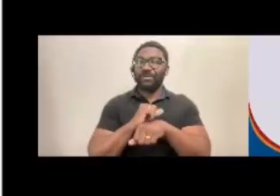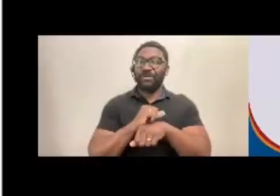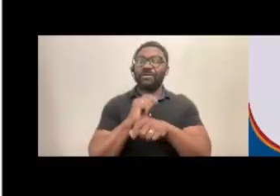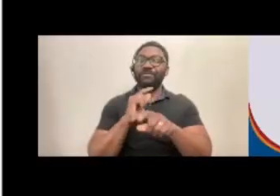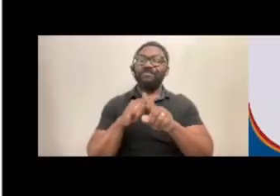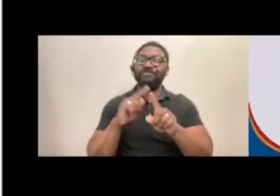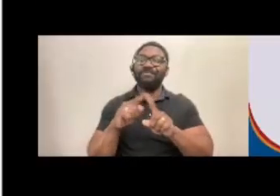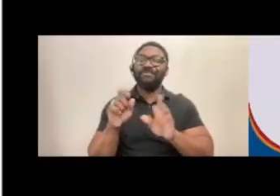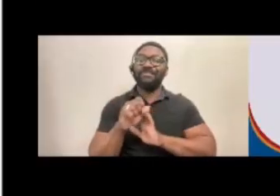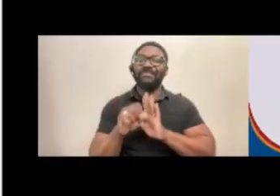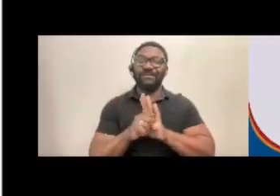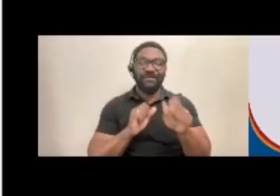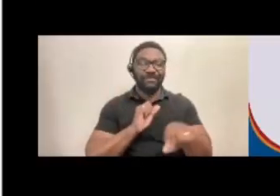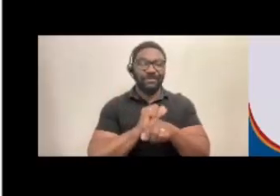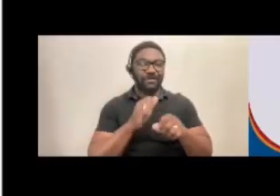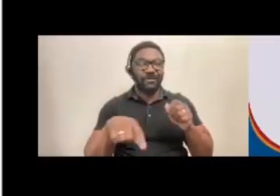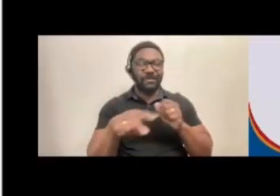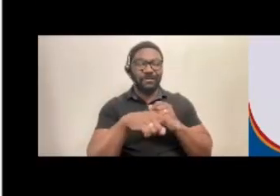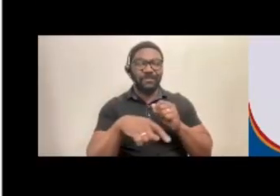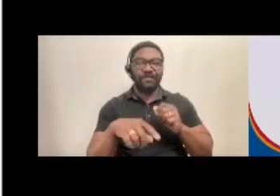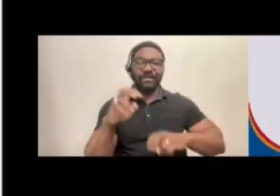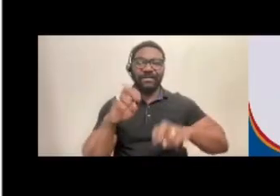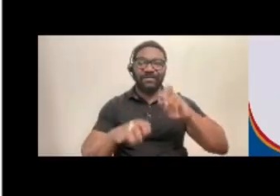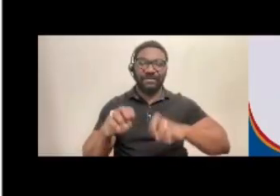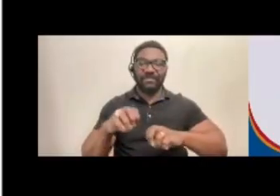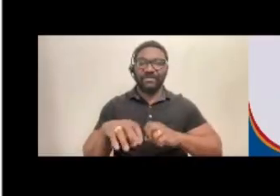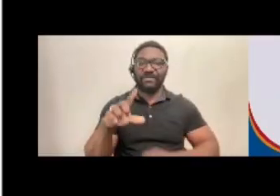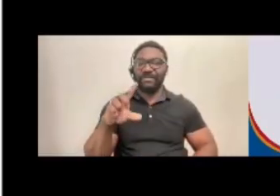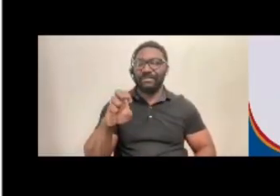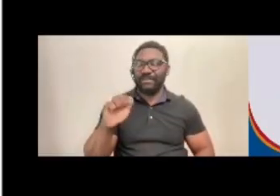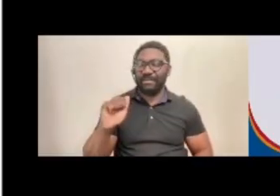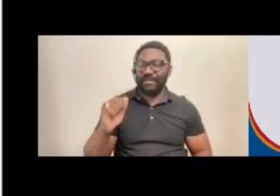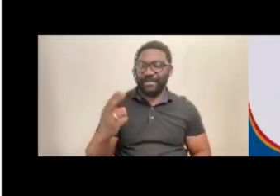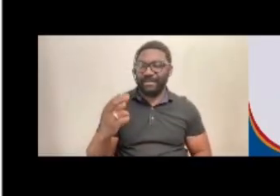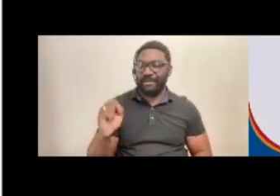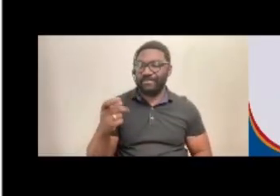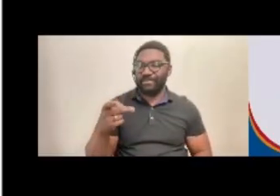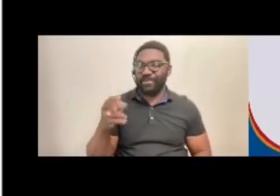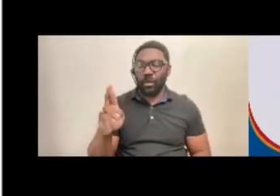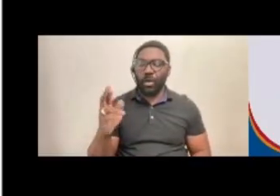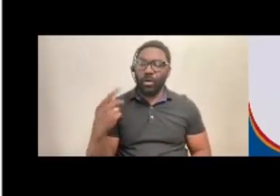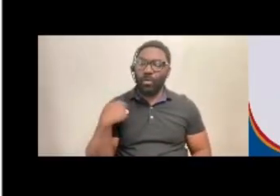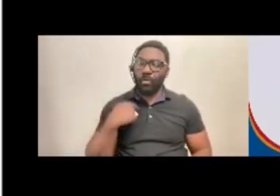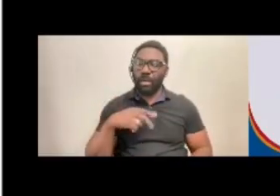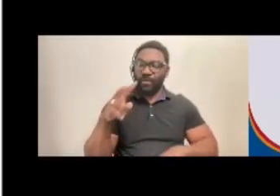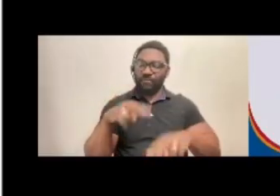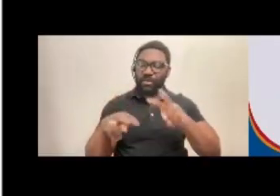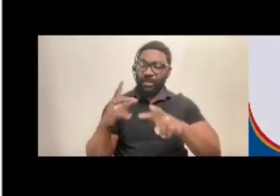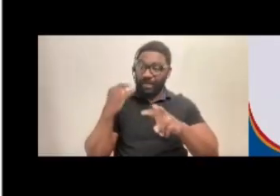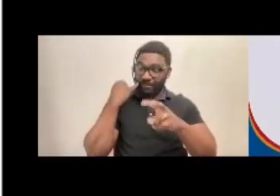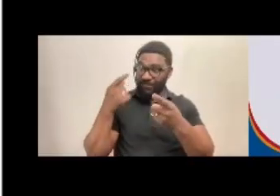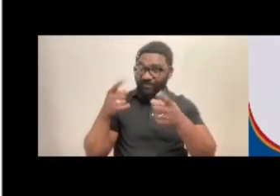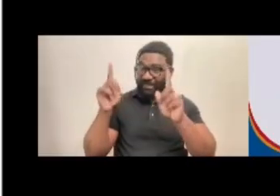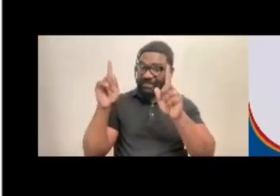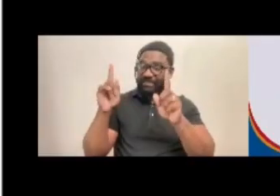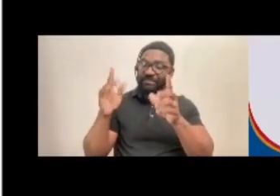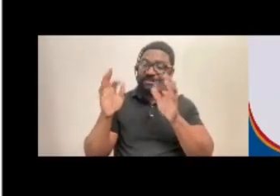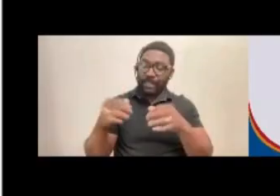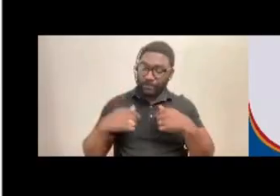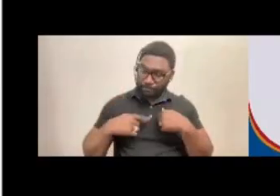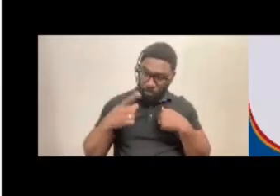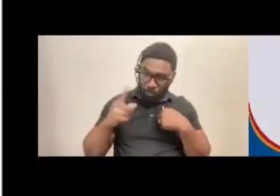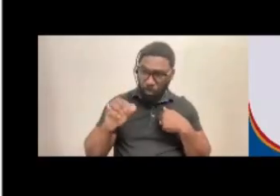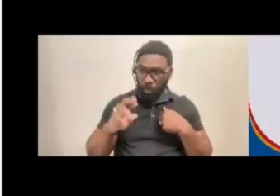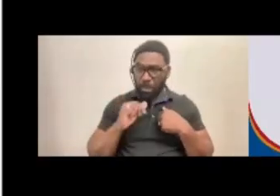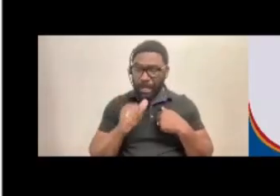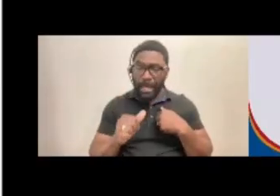we also work with evaluators like Leah at SPR to evaluate our effectiveness, determine what is working in states to